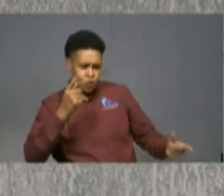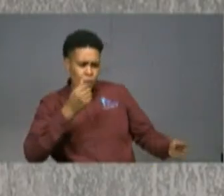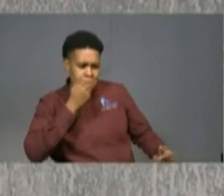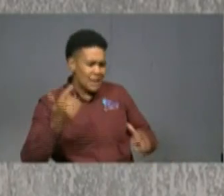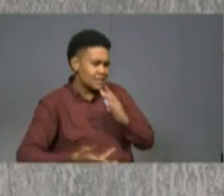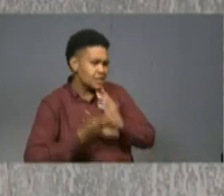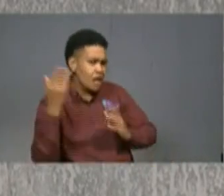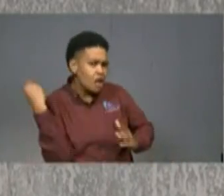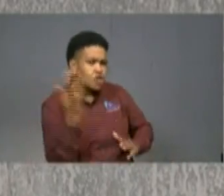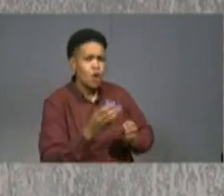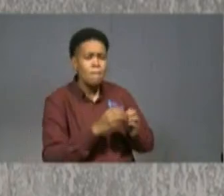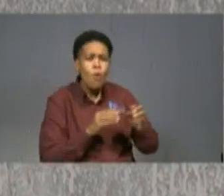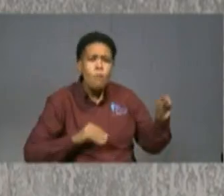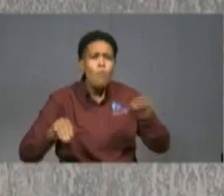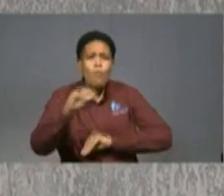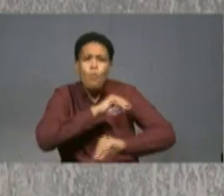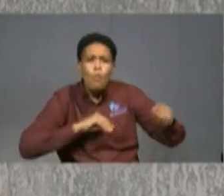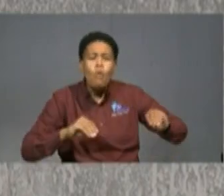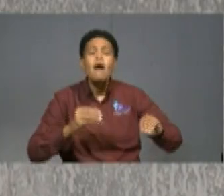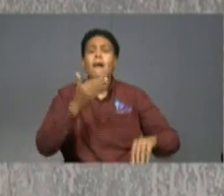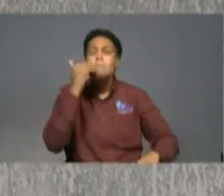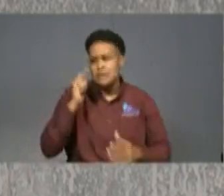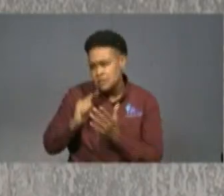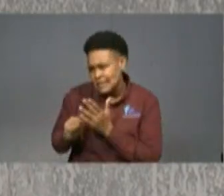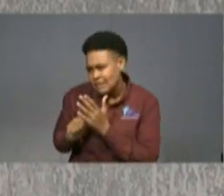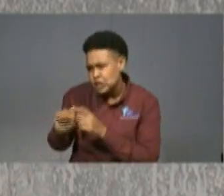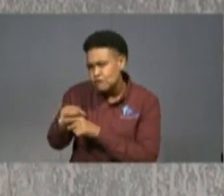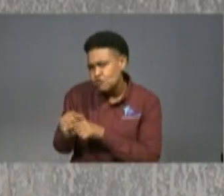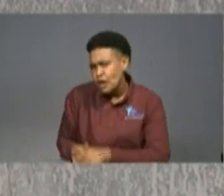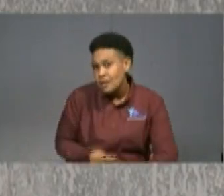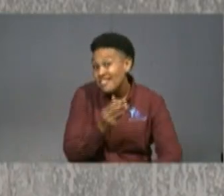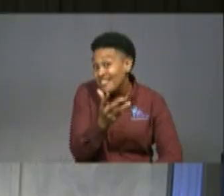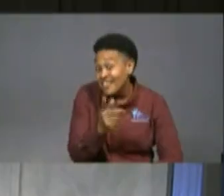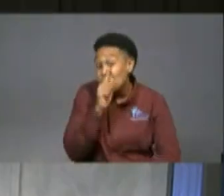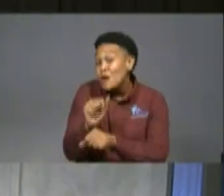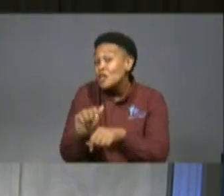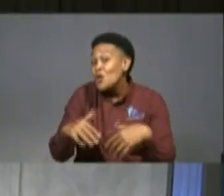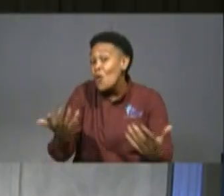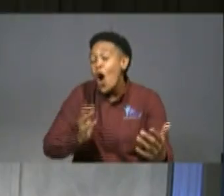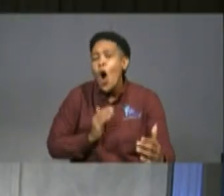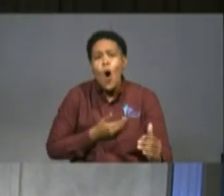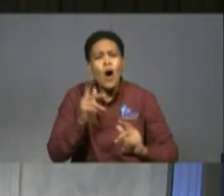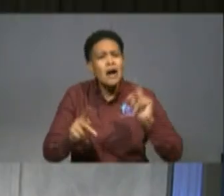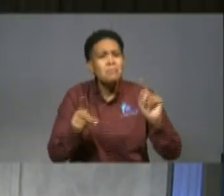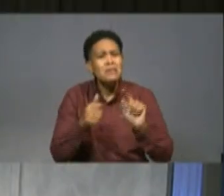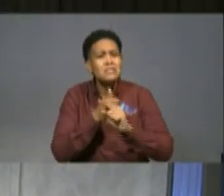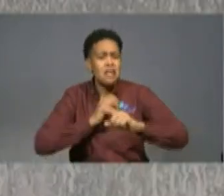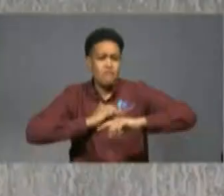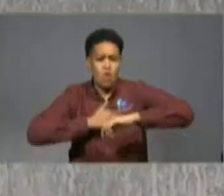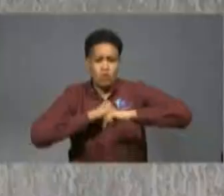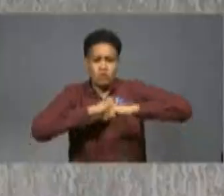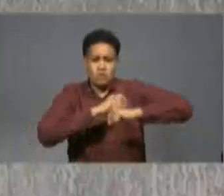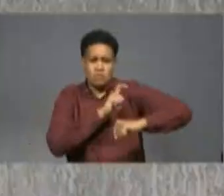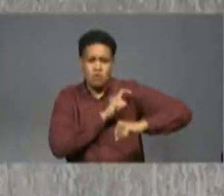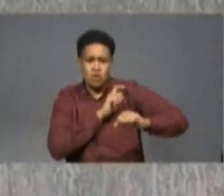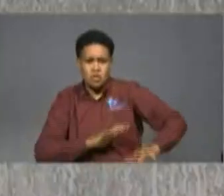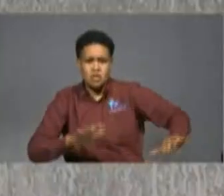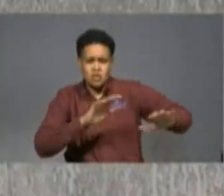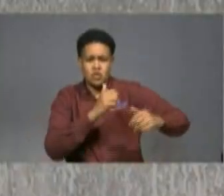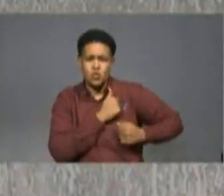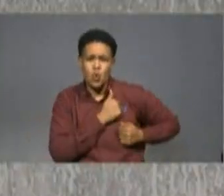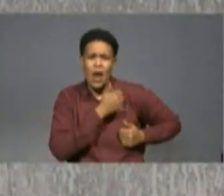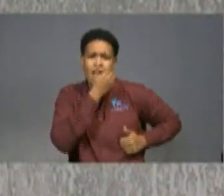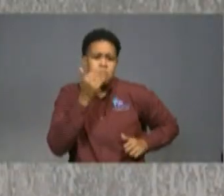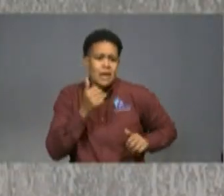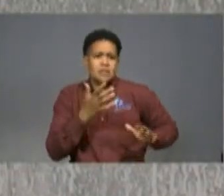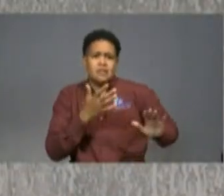technology, more mobility, better investigative training, ensuring that our people, our security forces have better stations